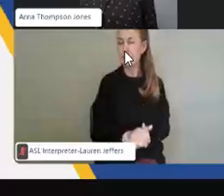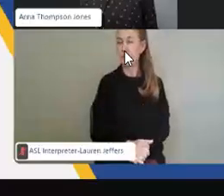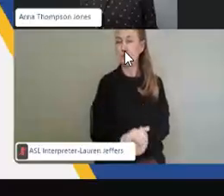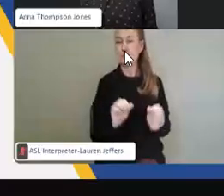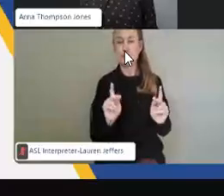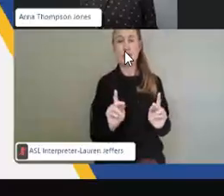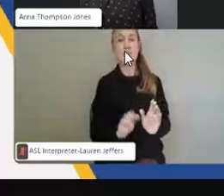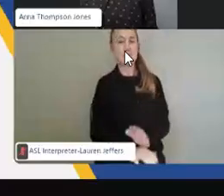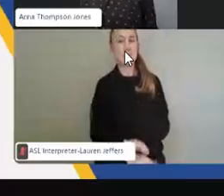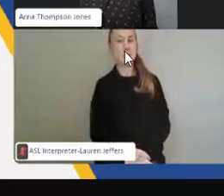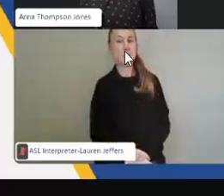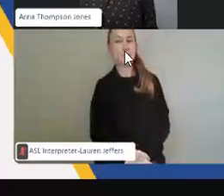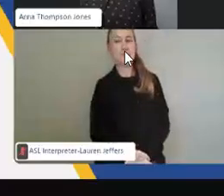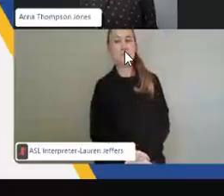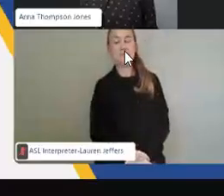Okay.